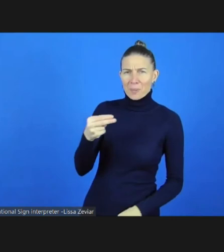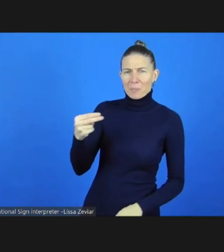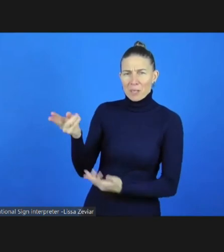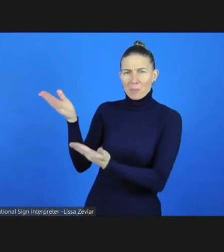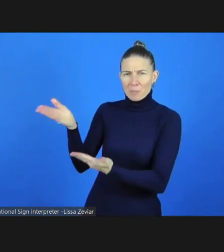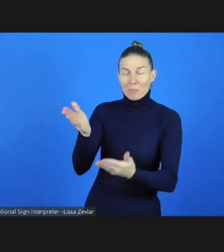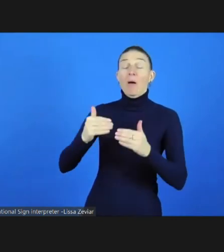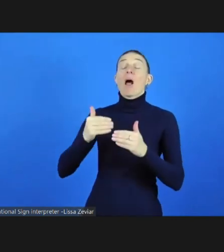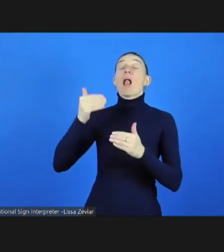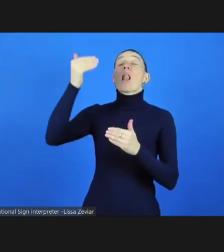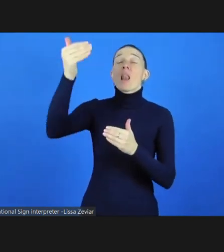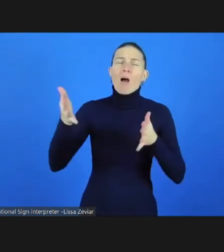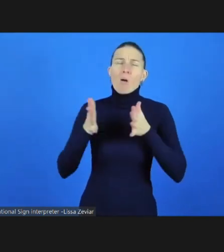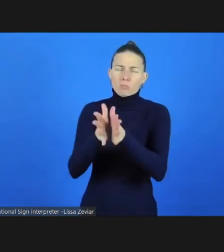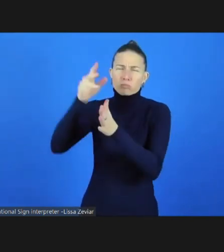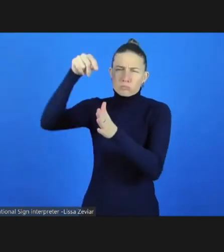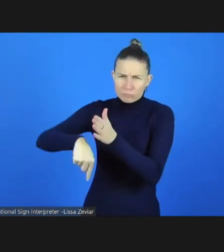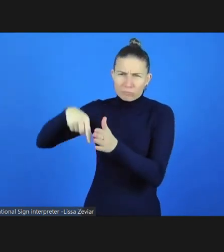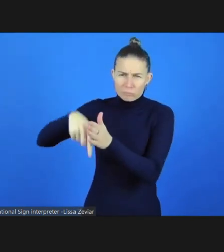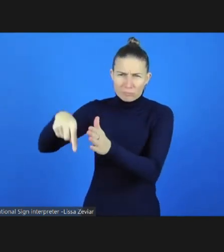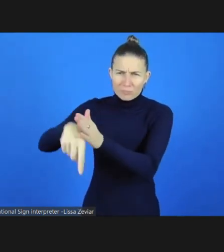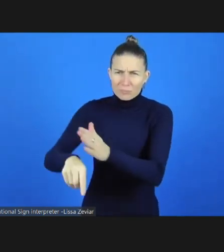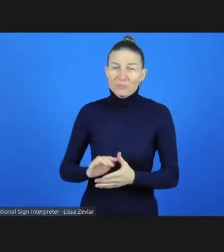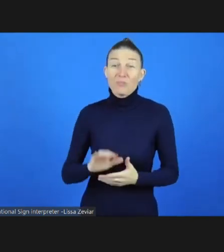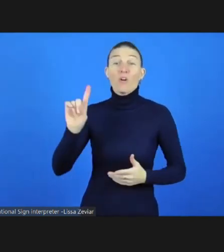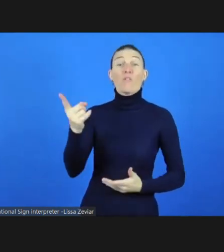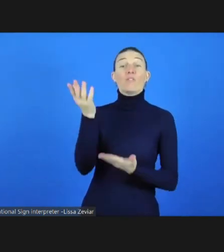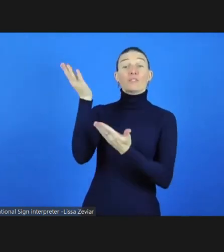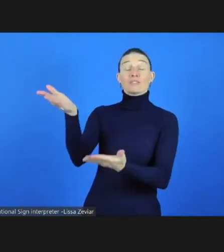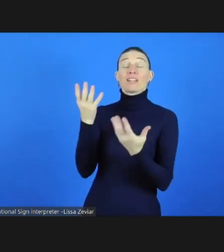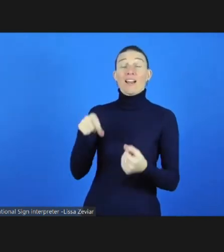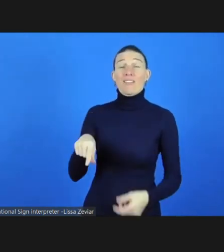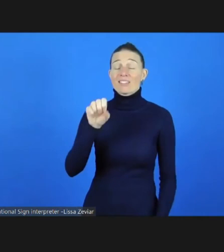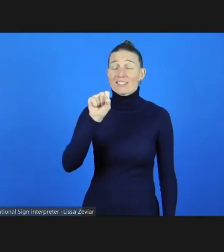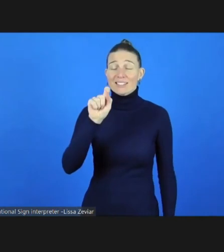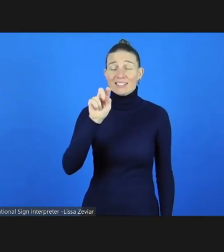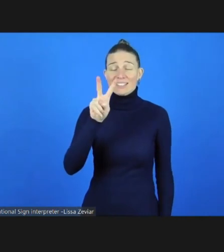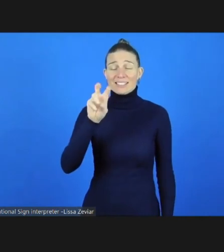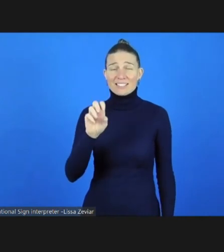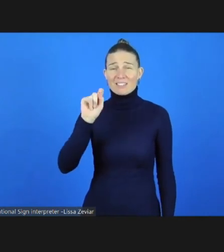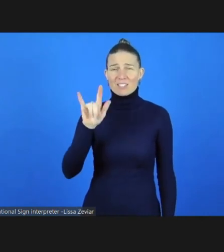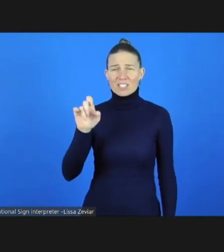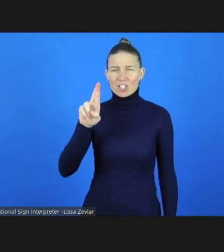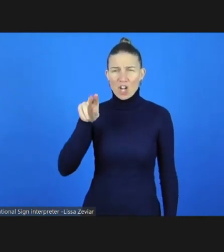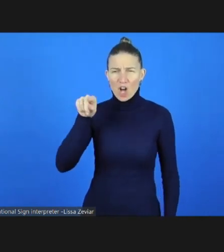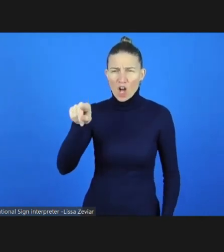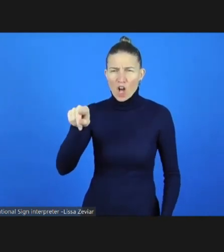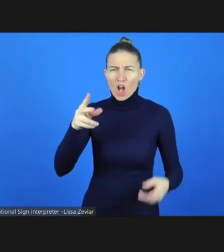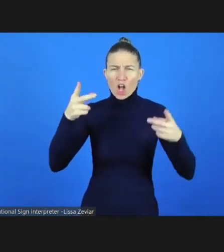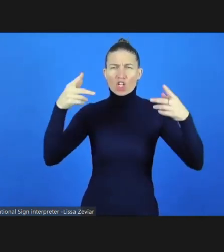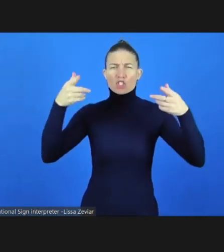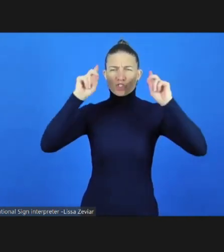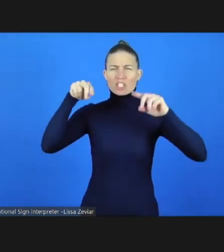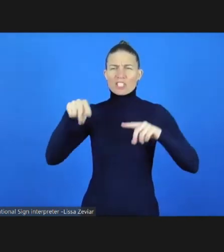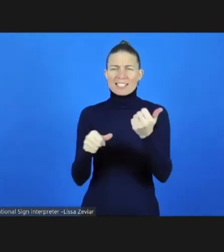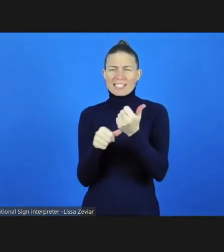on as they take the floor. So first of all, we have Steve Tyler, Director of Assistive Technology at Leonard